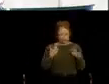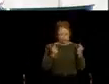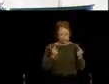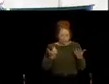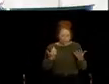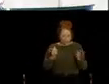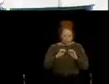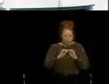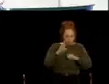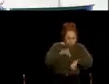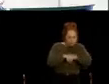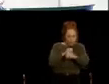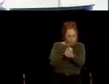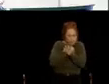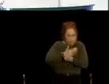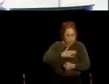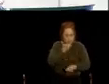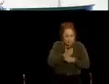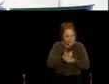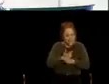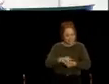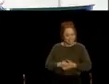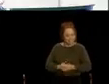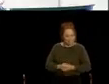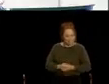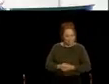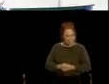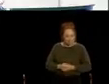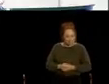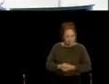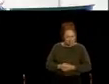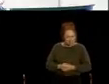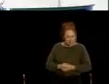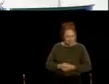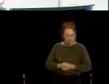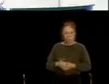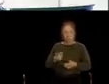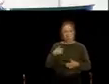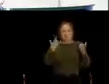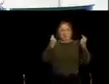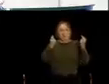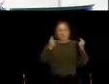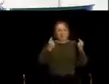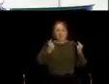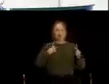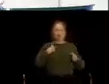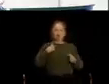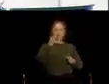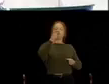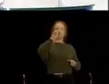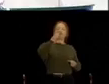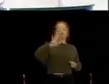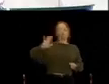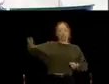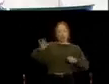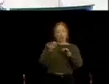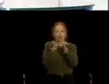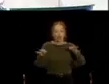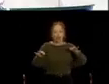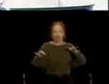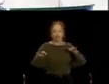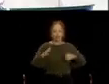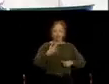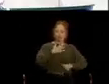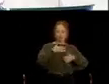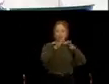her sister would do. I say her lines and mine. And the crowd of teachers, students, and some parents